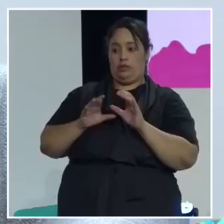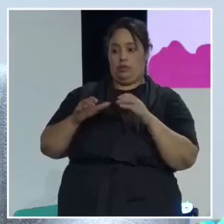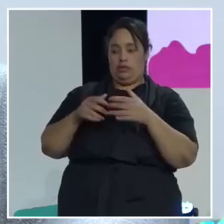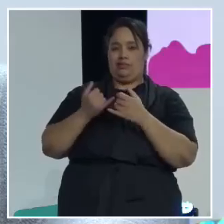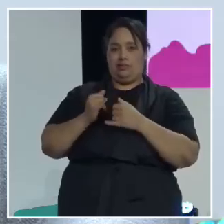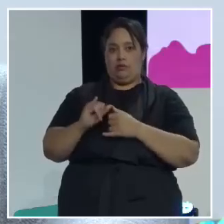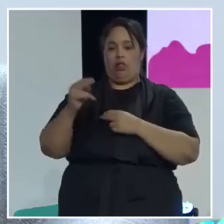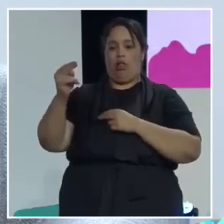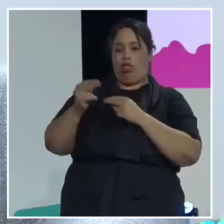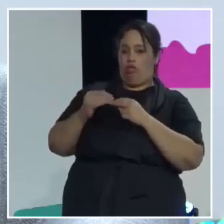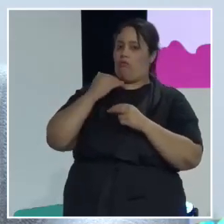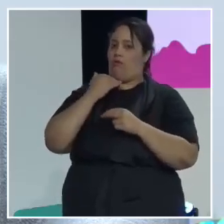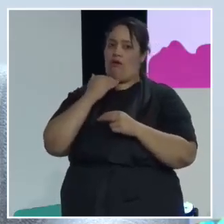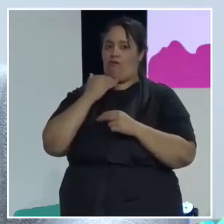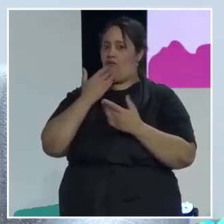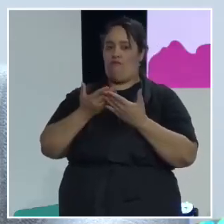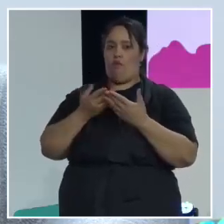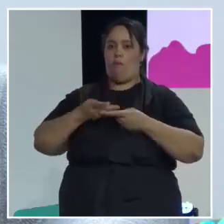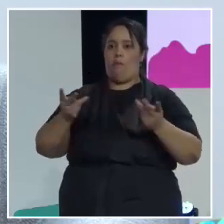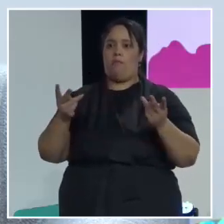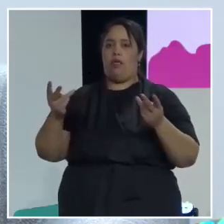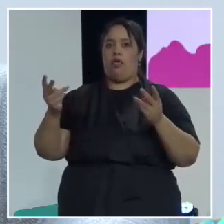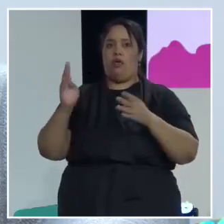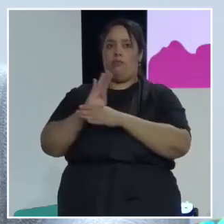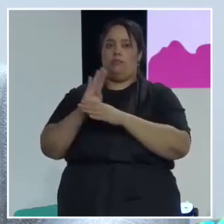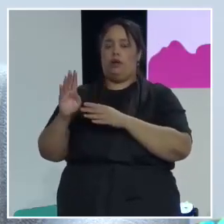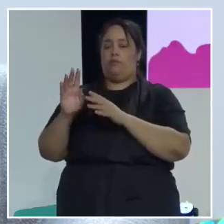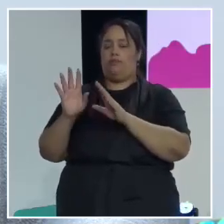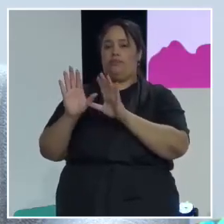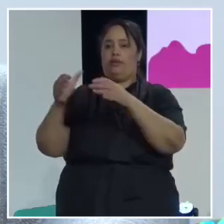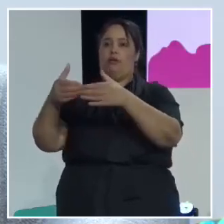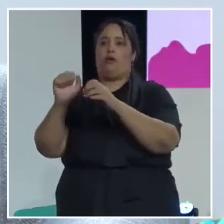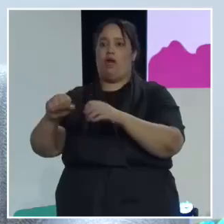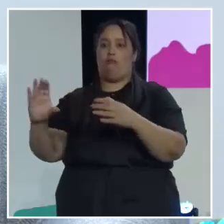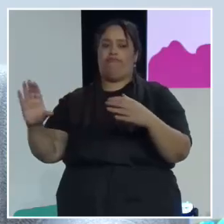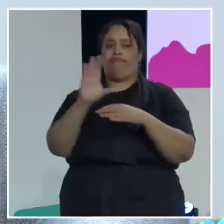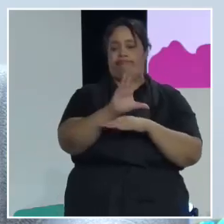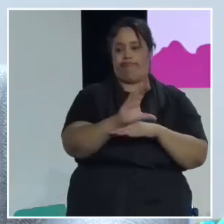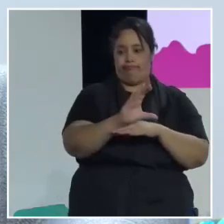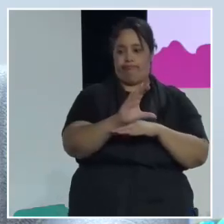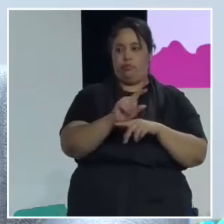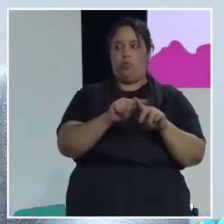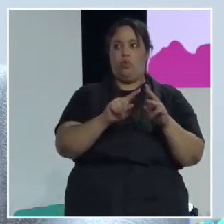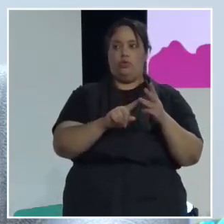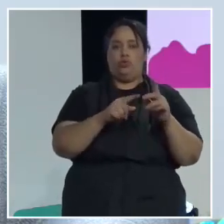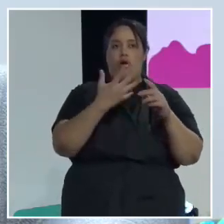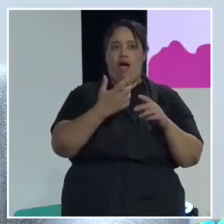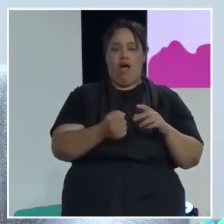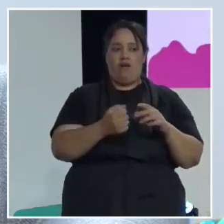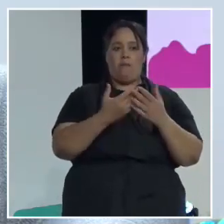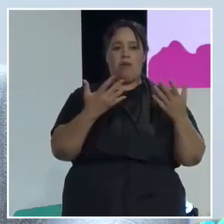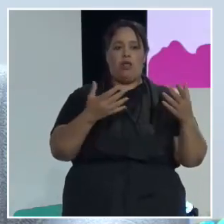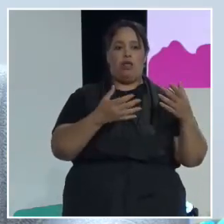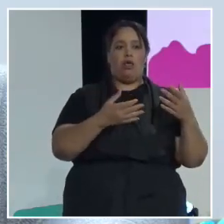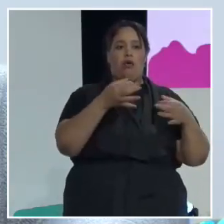the promise. We see very limited amount of private money has been mobilized. So, and also on the ground, we also see there are many pitfalls